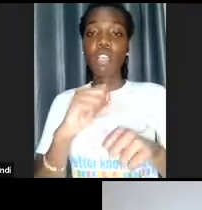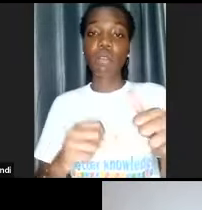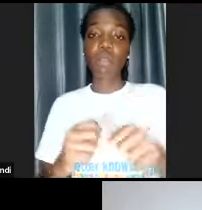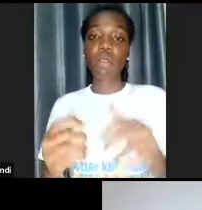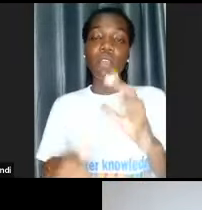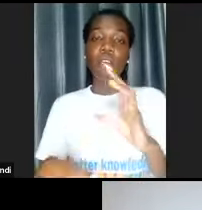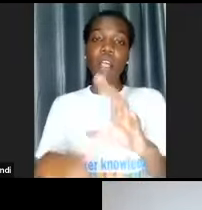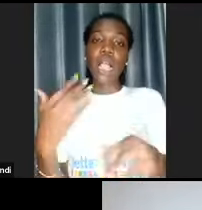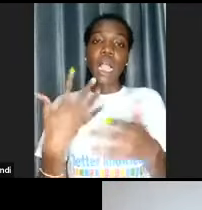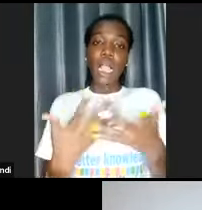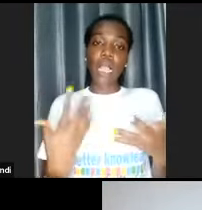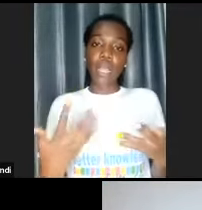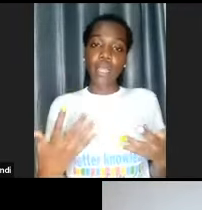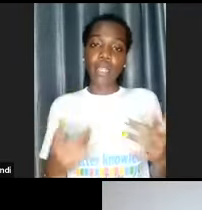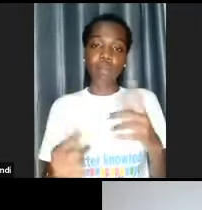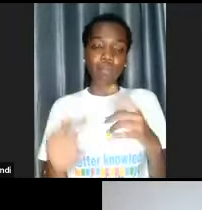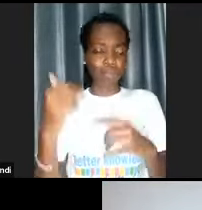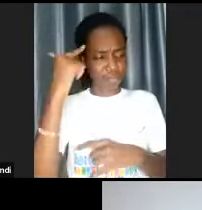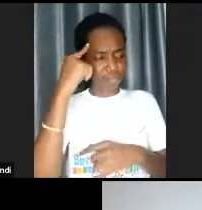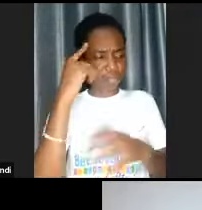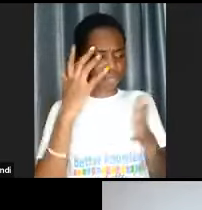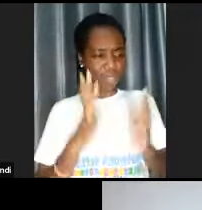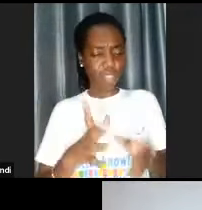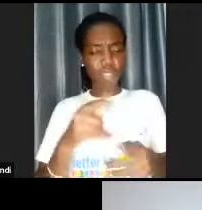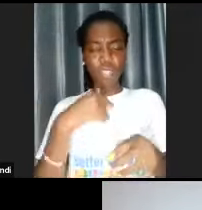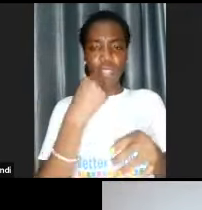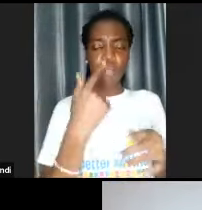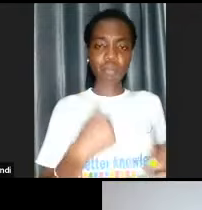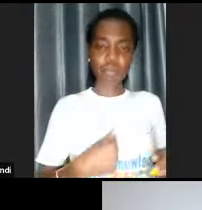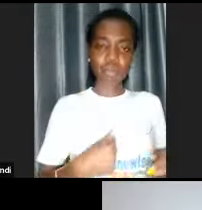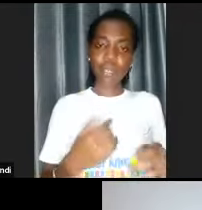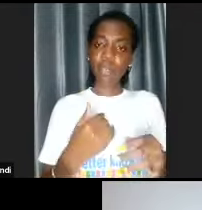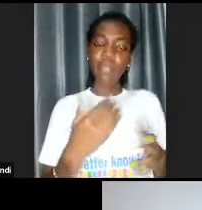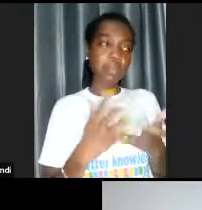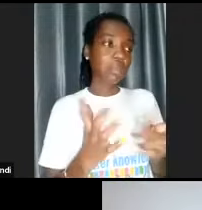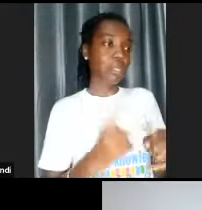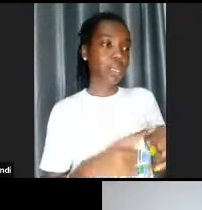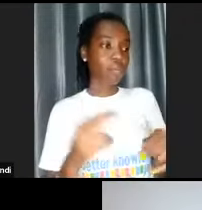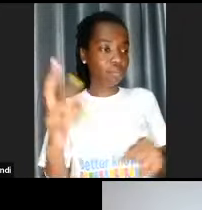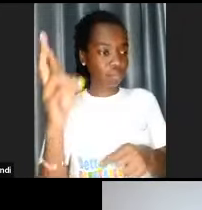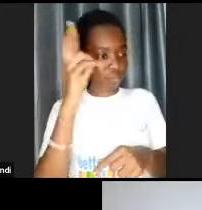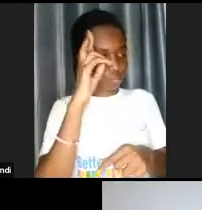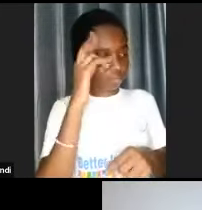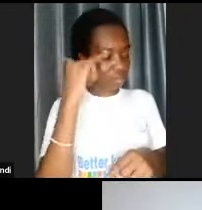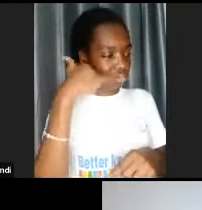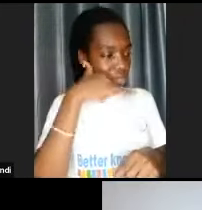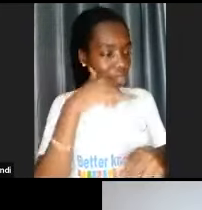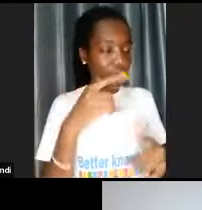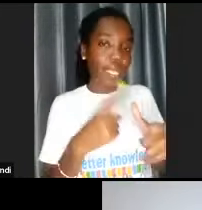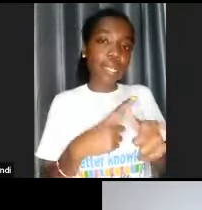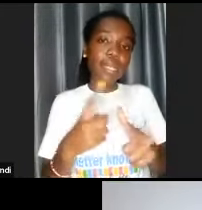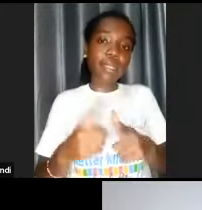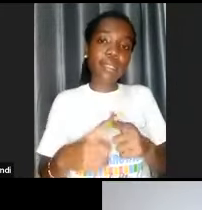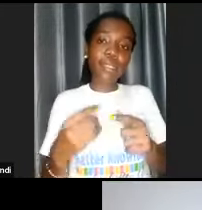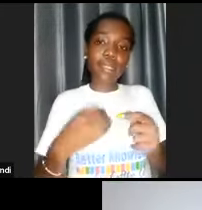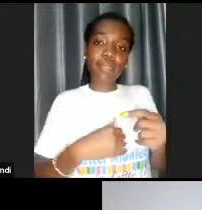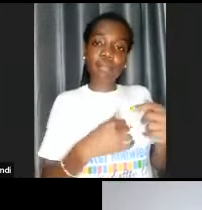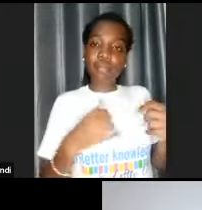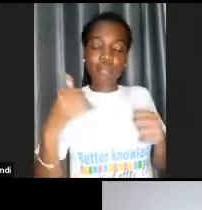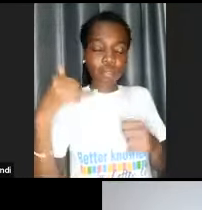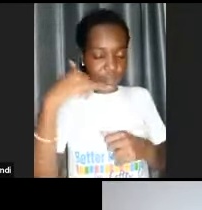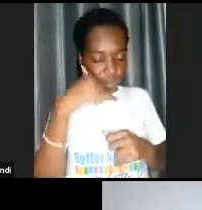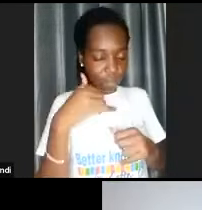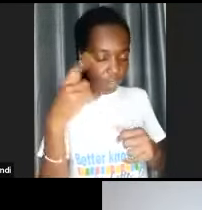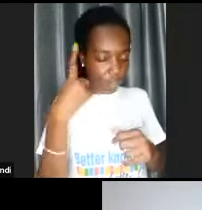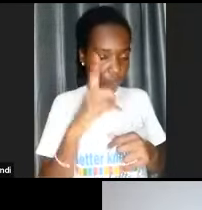fact, there's somebody who told me he used to always receive phone calls and he journaled phone calls for a year. Then he told